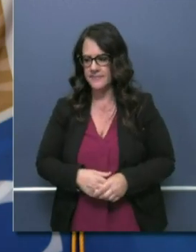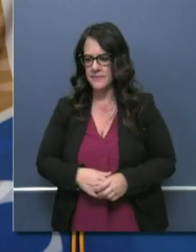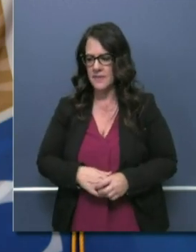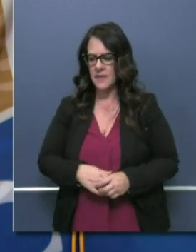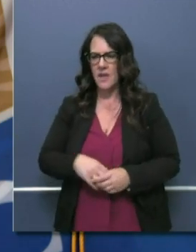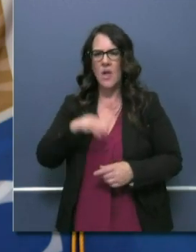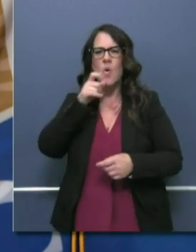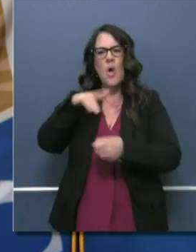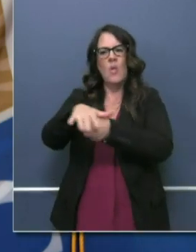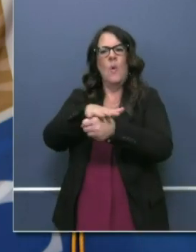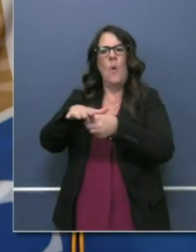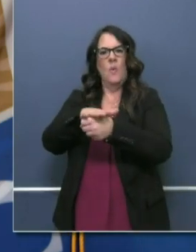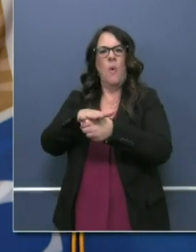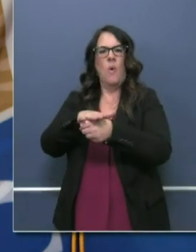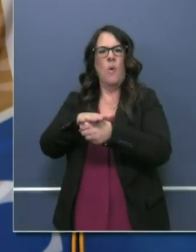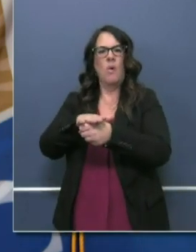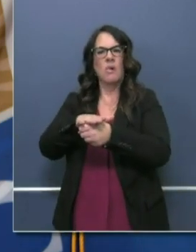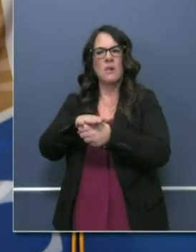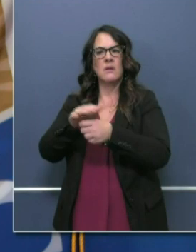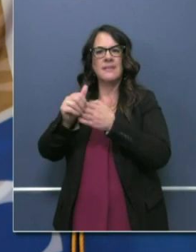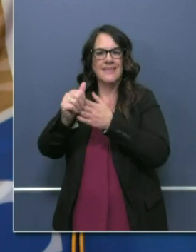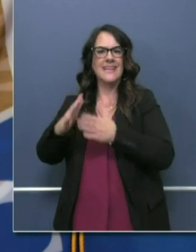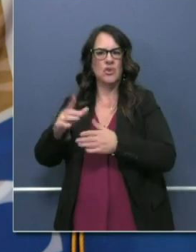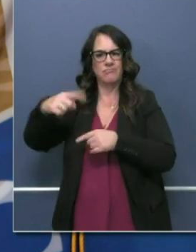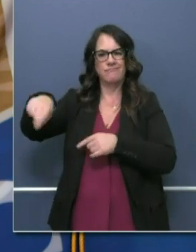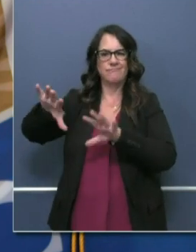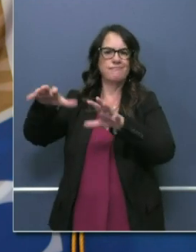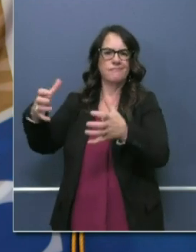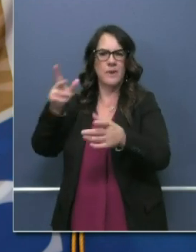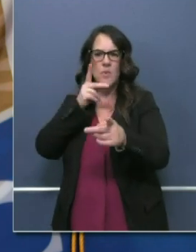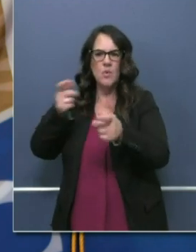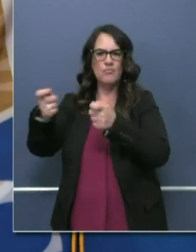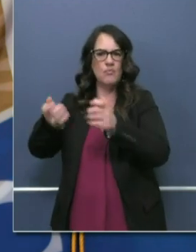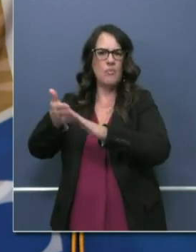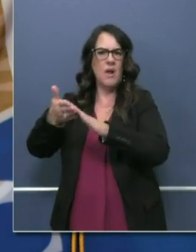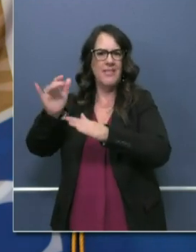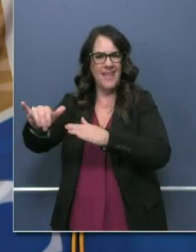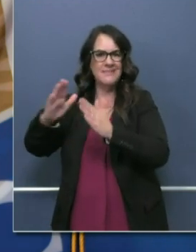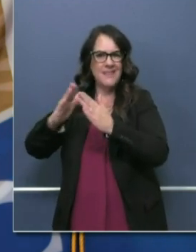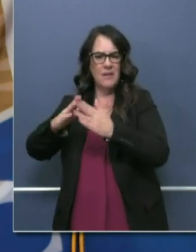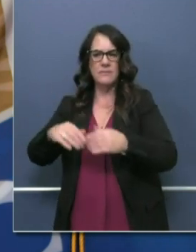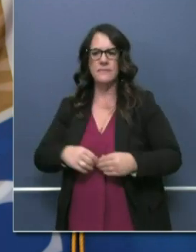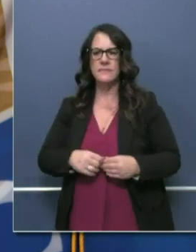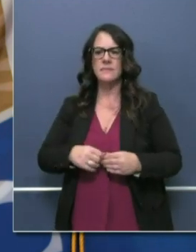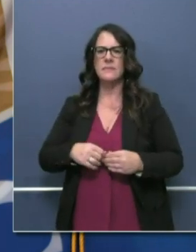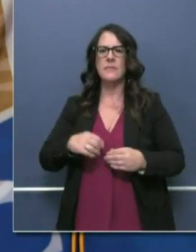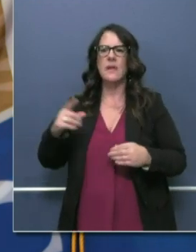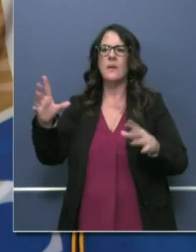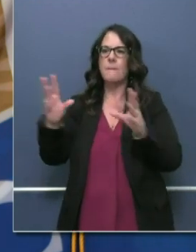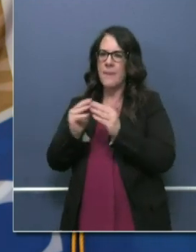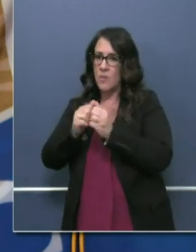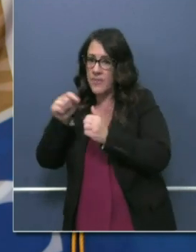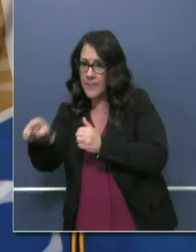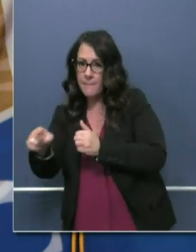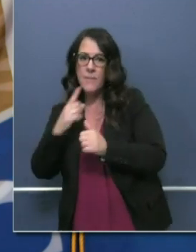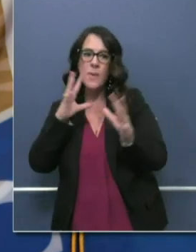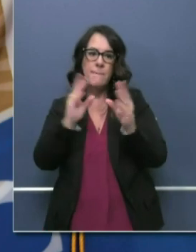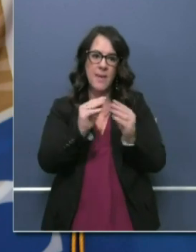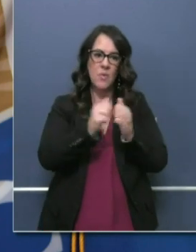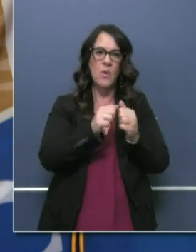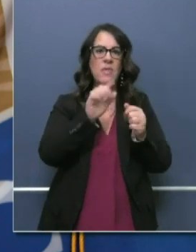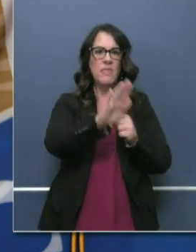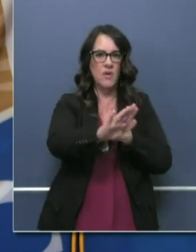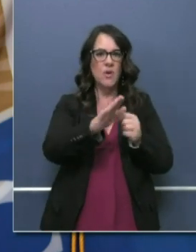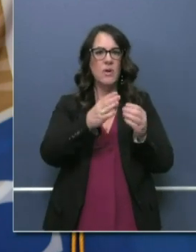electeds we sat down with and worked with over the weekend virtually, health directors that really led those conversations to say, look,